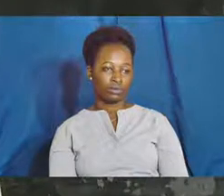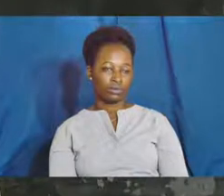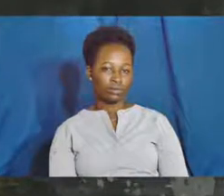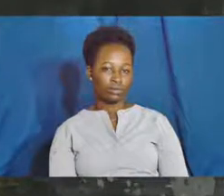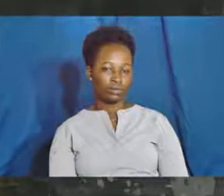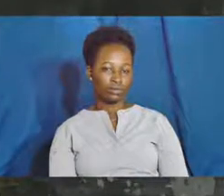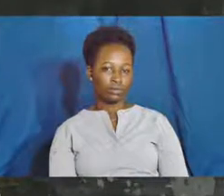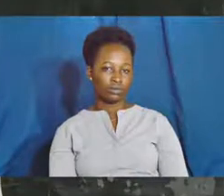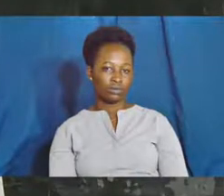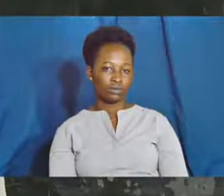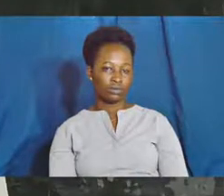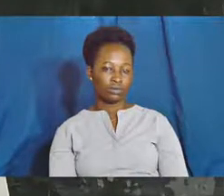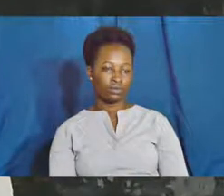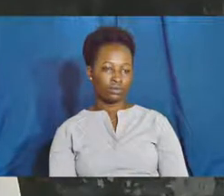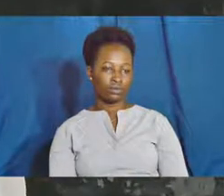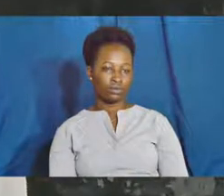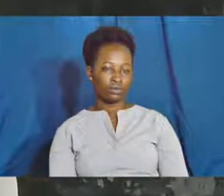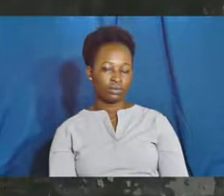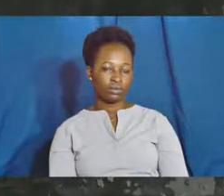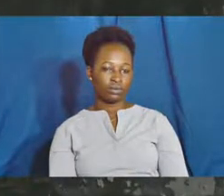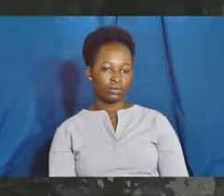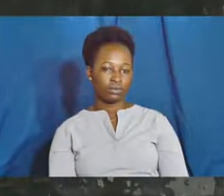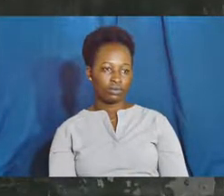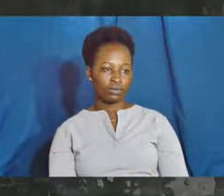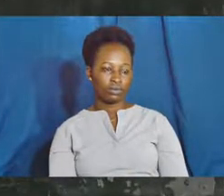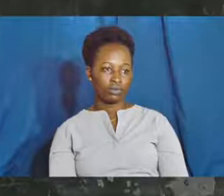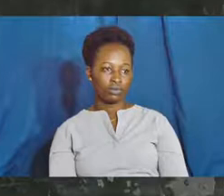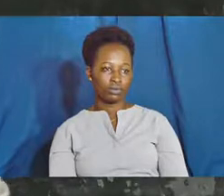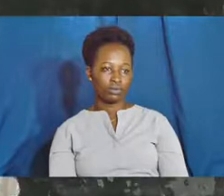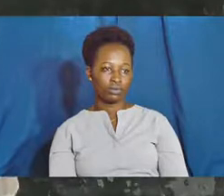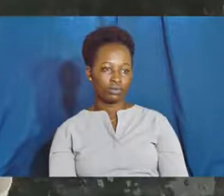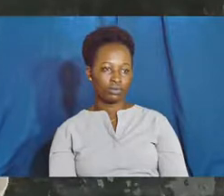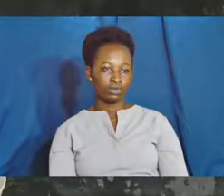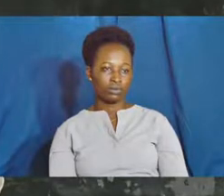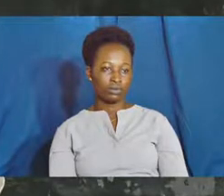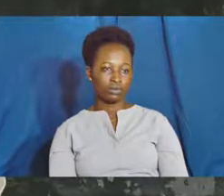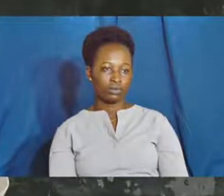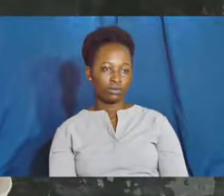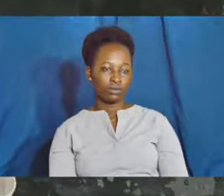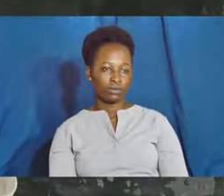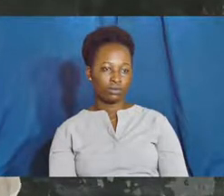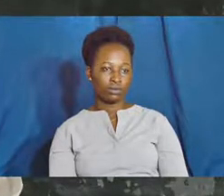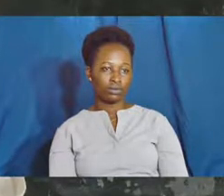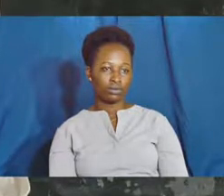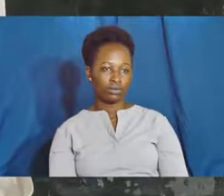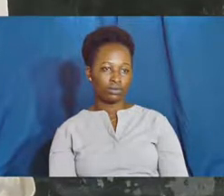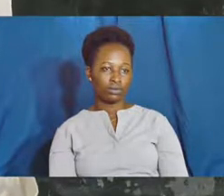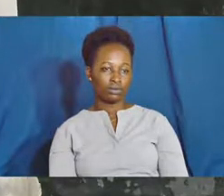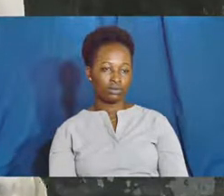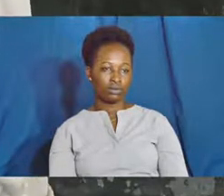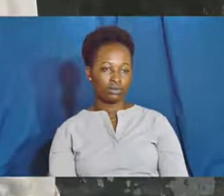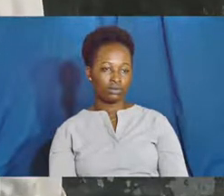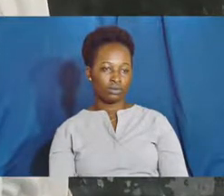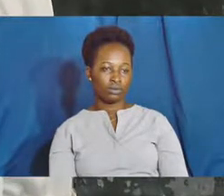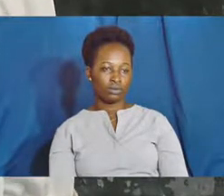be 62. And for this one remain, that is 41 I1, then